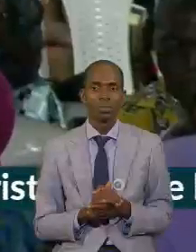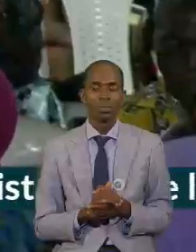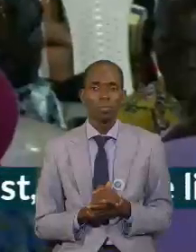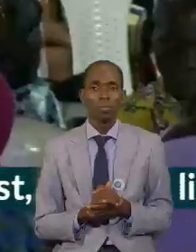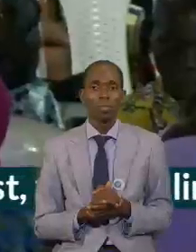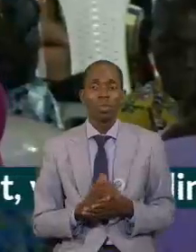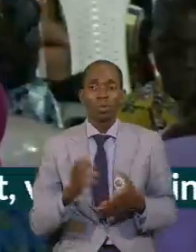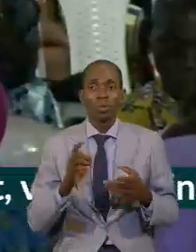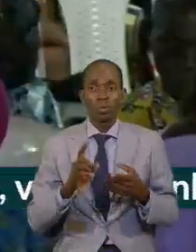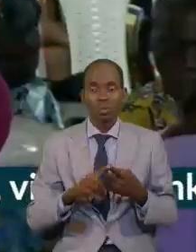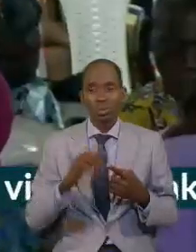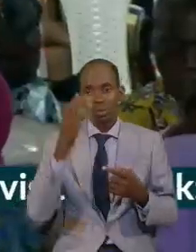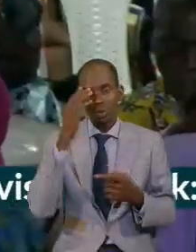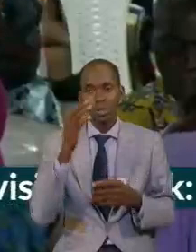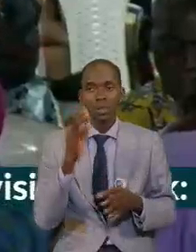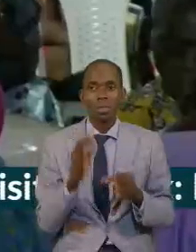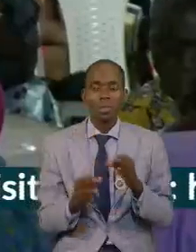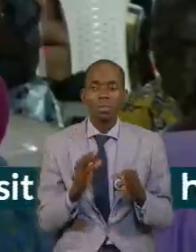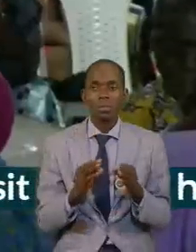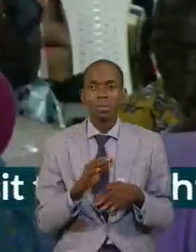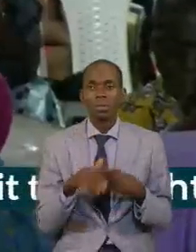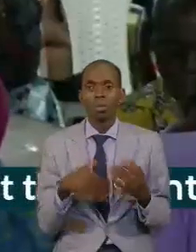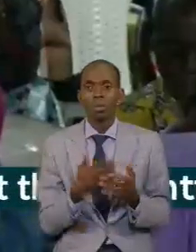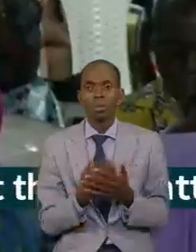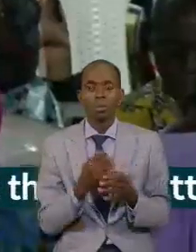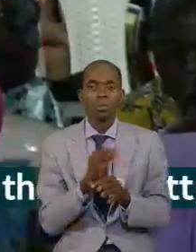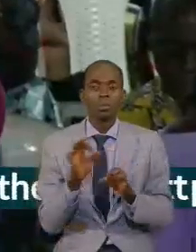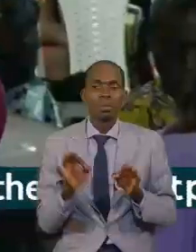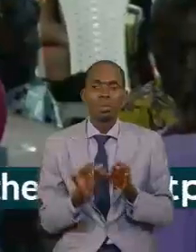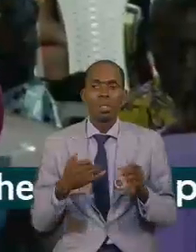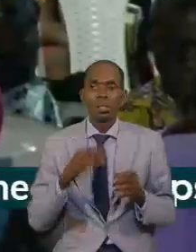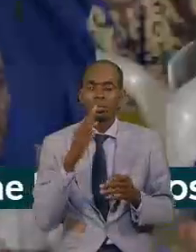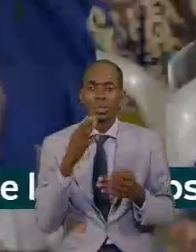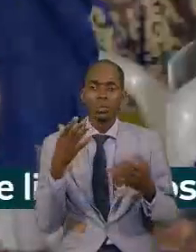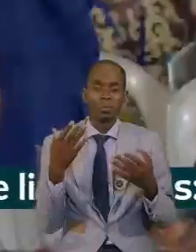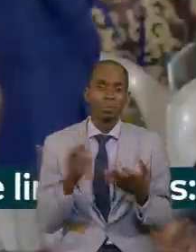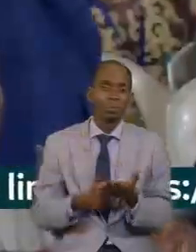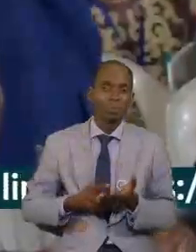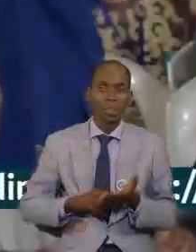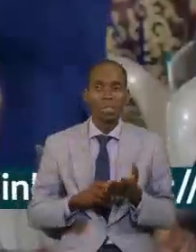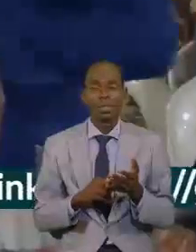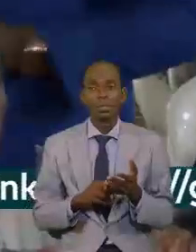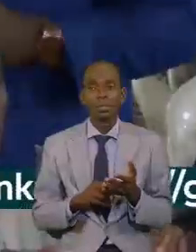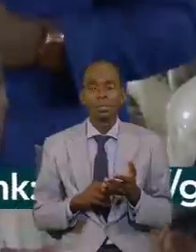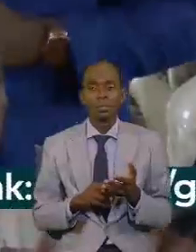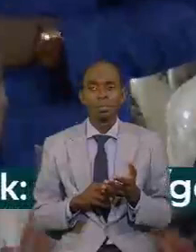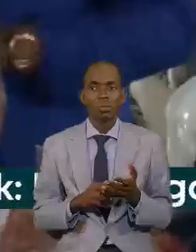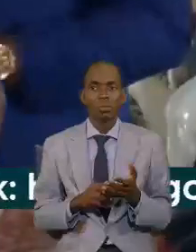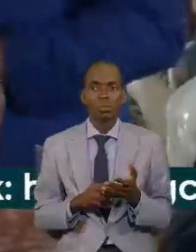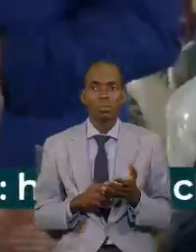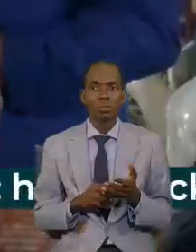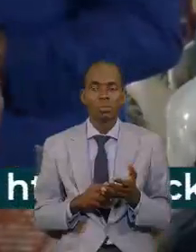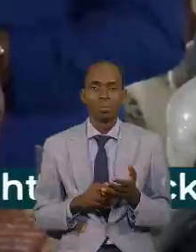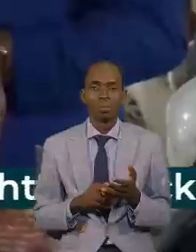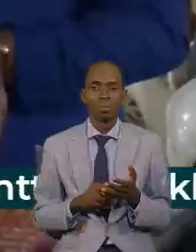those forms have been filled on our right hand side? Si c'est fait, if it's done, indiquez par agiter le drapeau